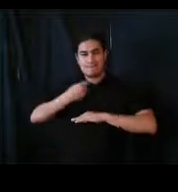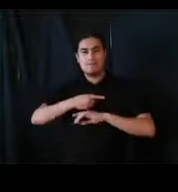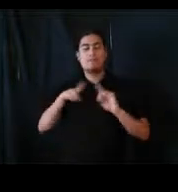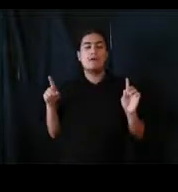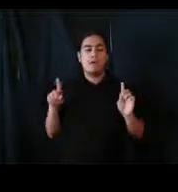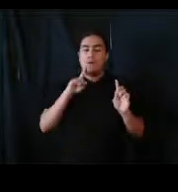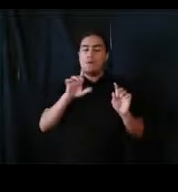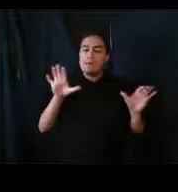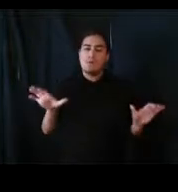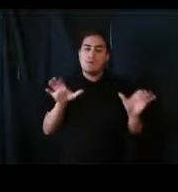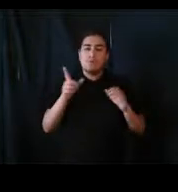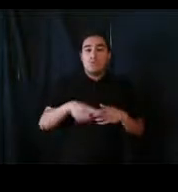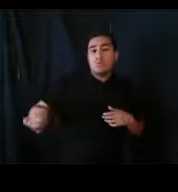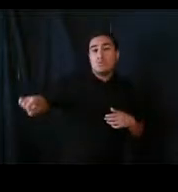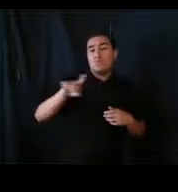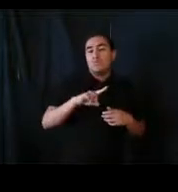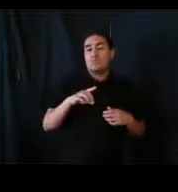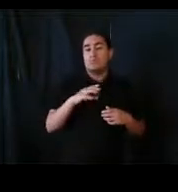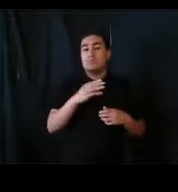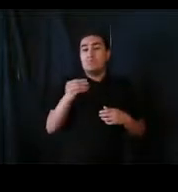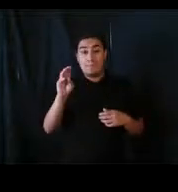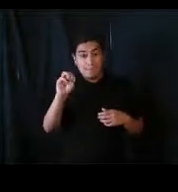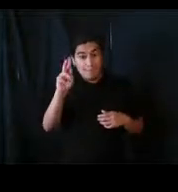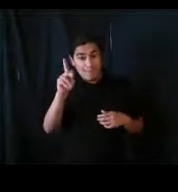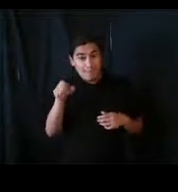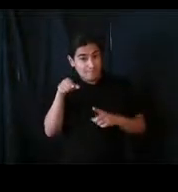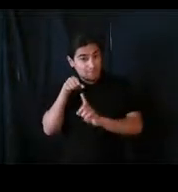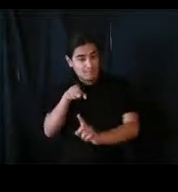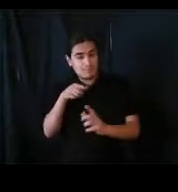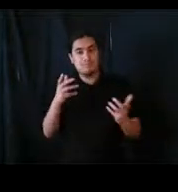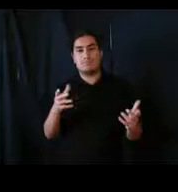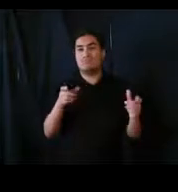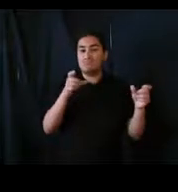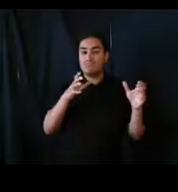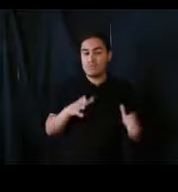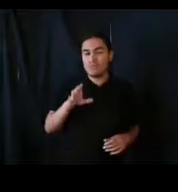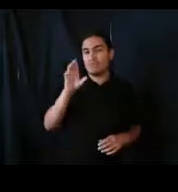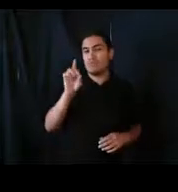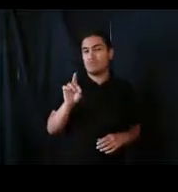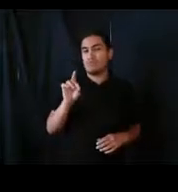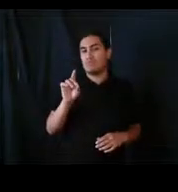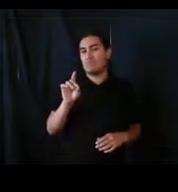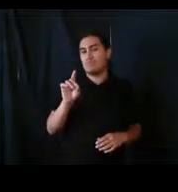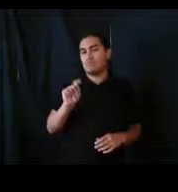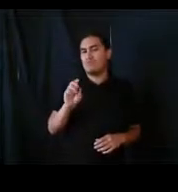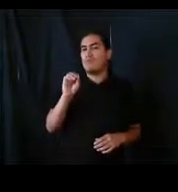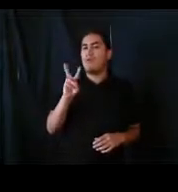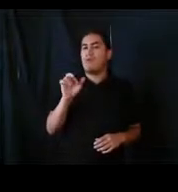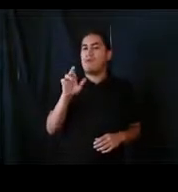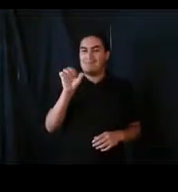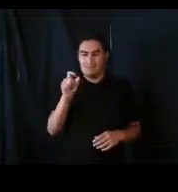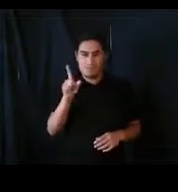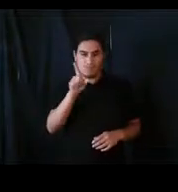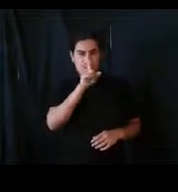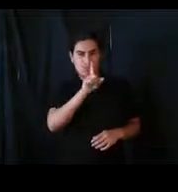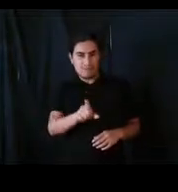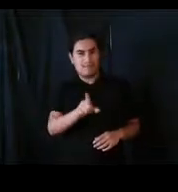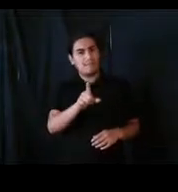you mike and uh and uh and director tavares uh to figuring out to take a leadership